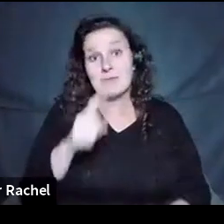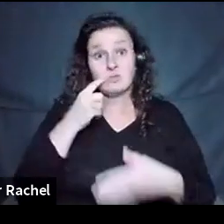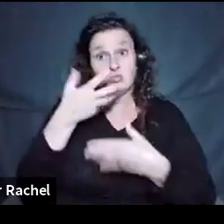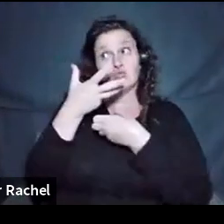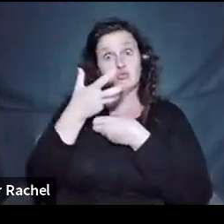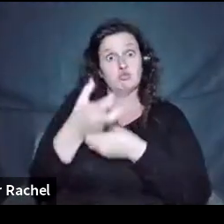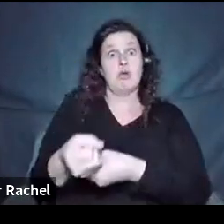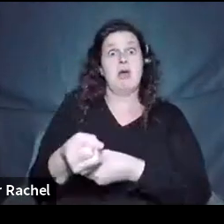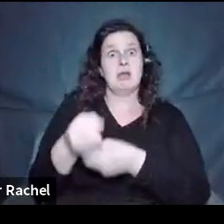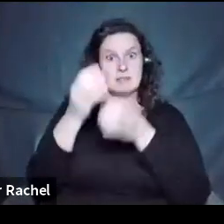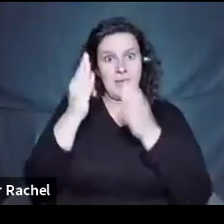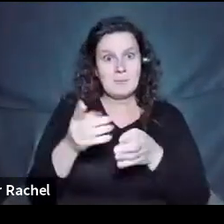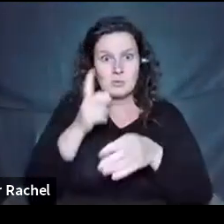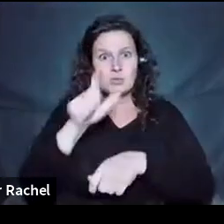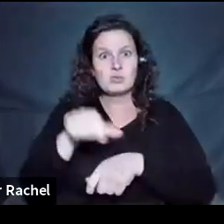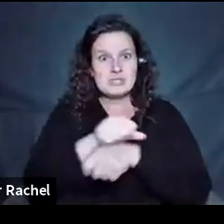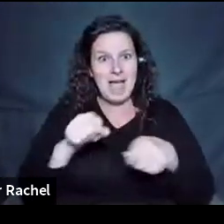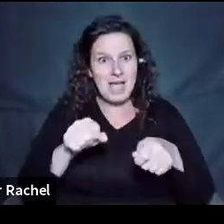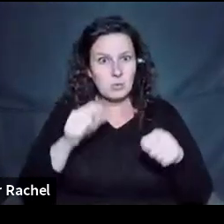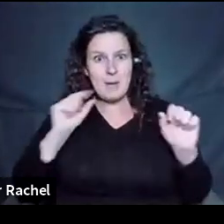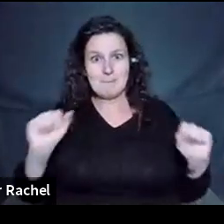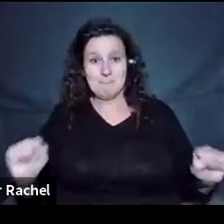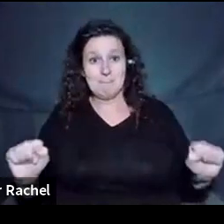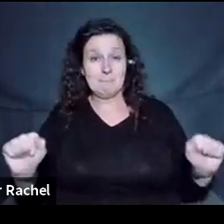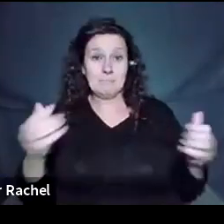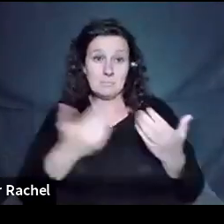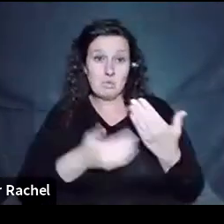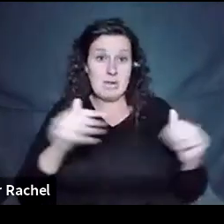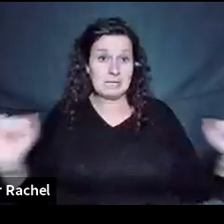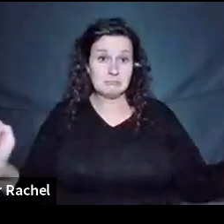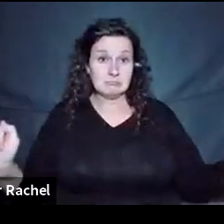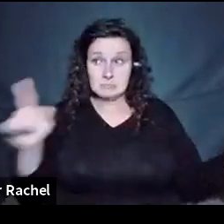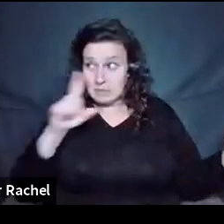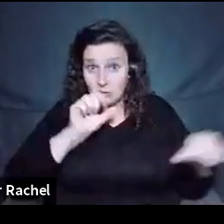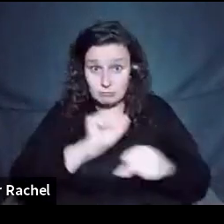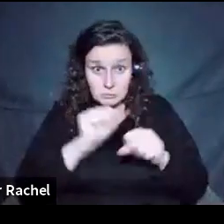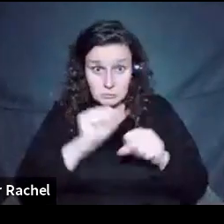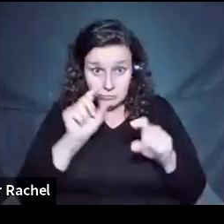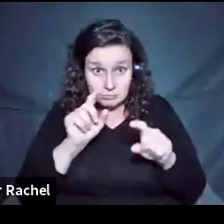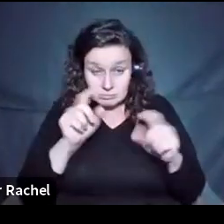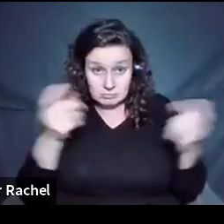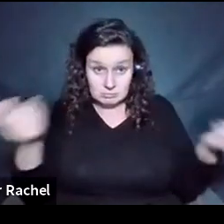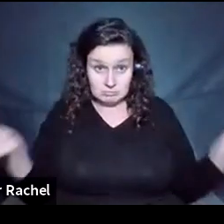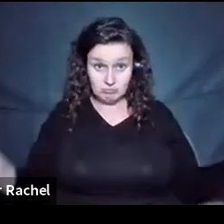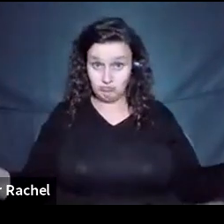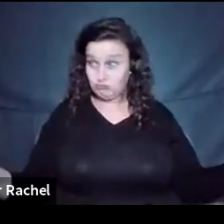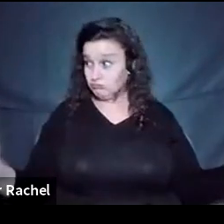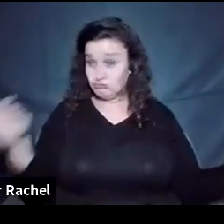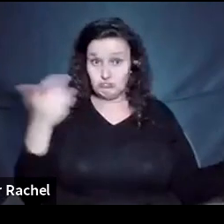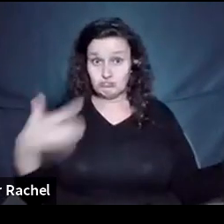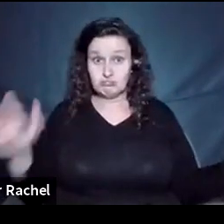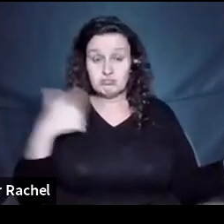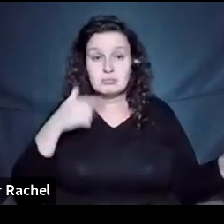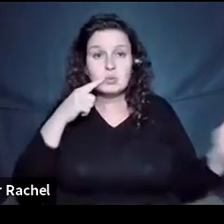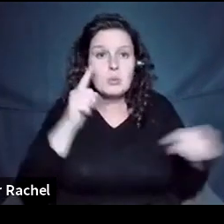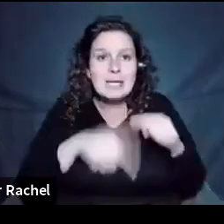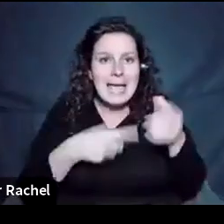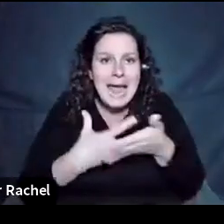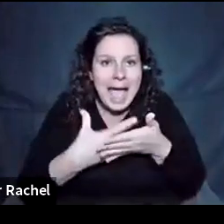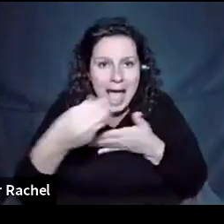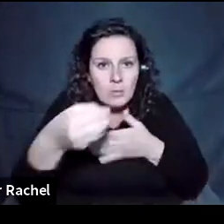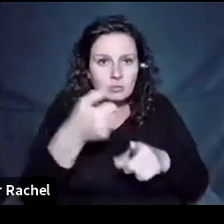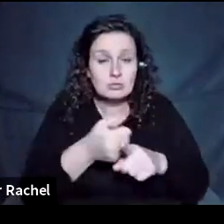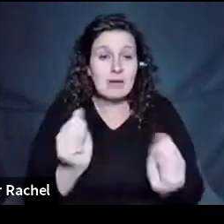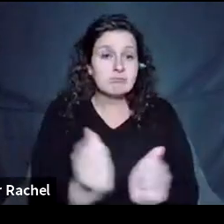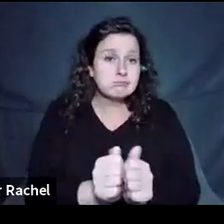that is tying you up, because your hands are tied, literally. If something were to go wrong, you cannot get out.